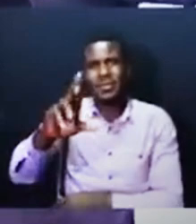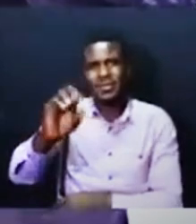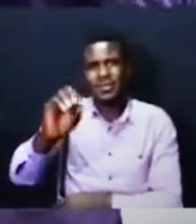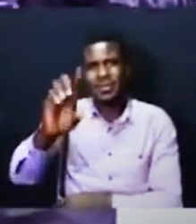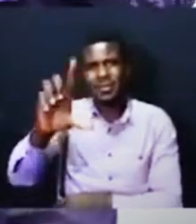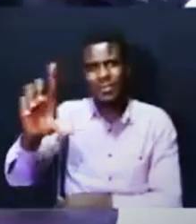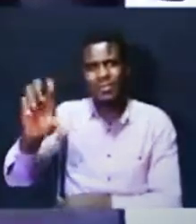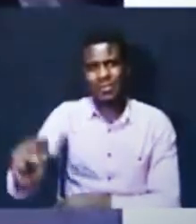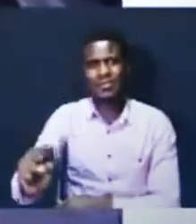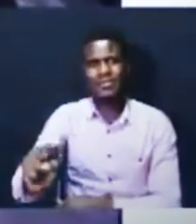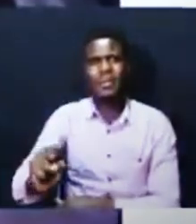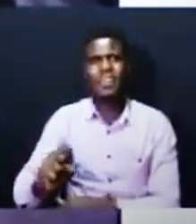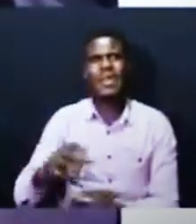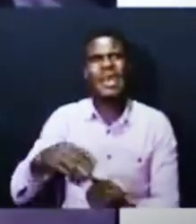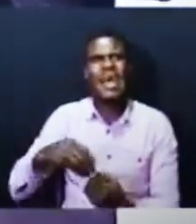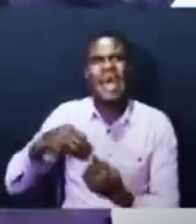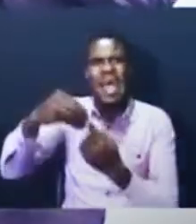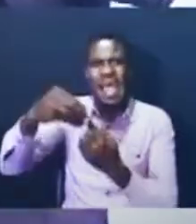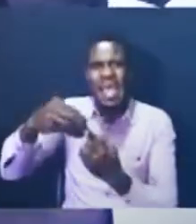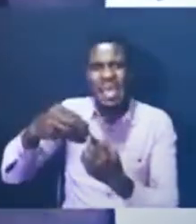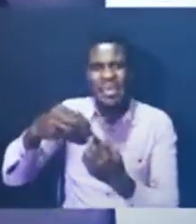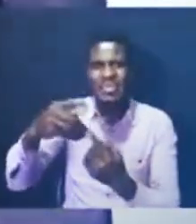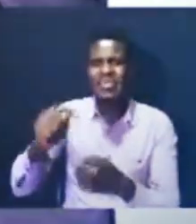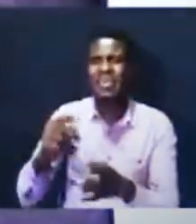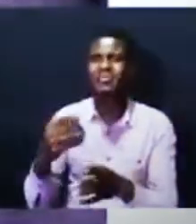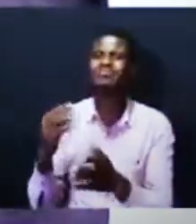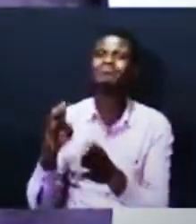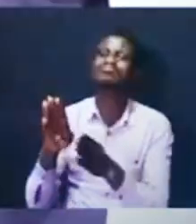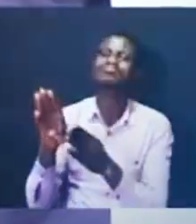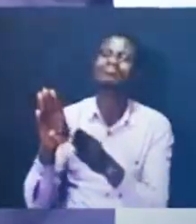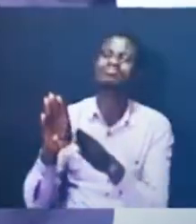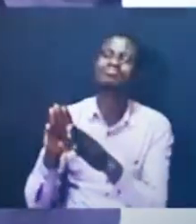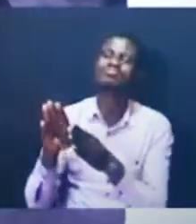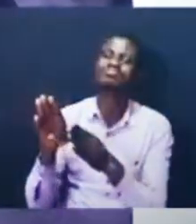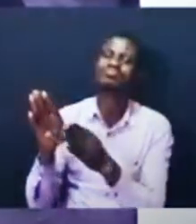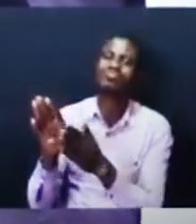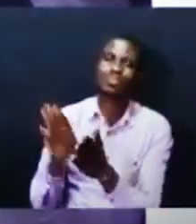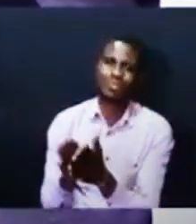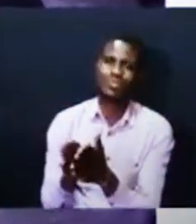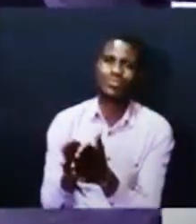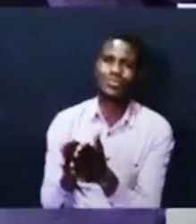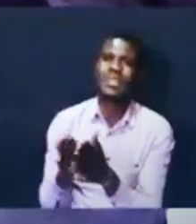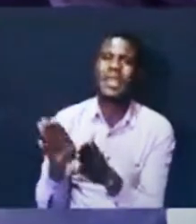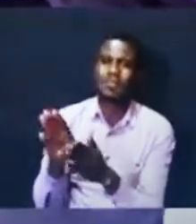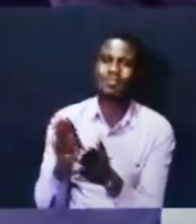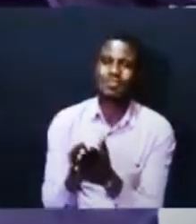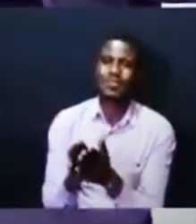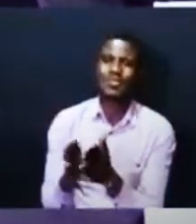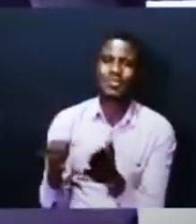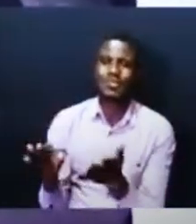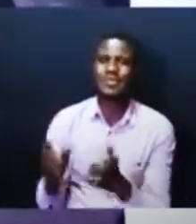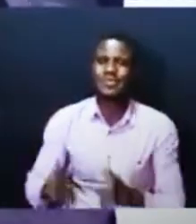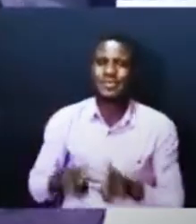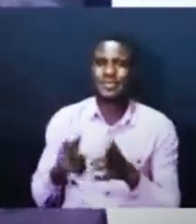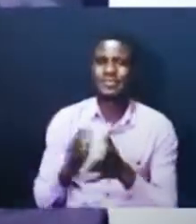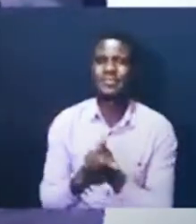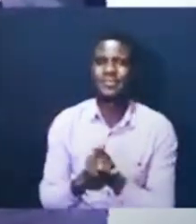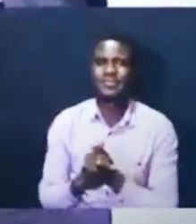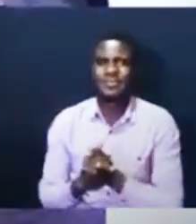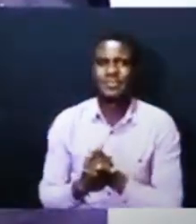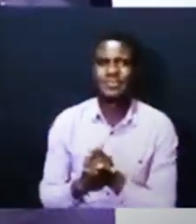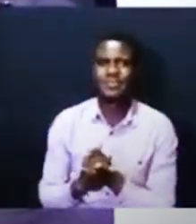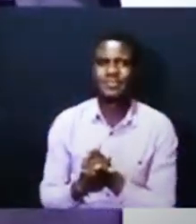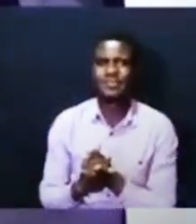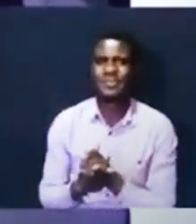ebreme ni titire eni nkwanwoma no. Alexander the metal worker did me